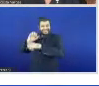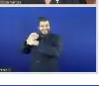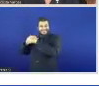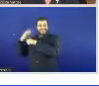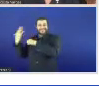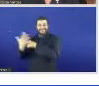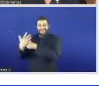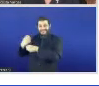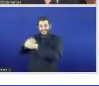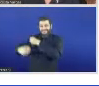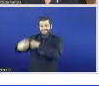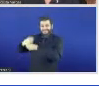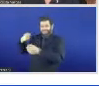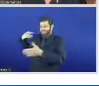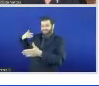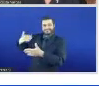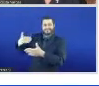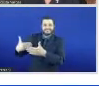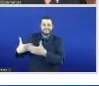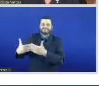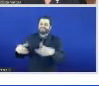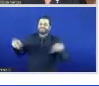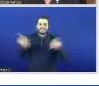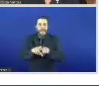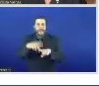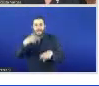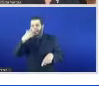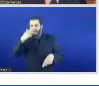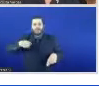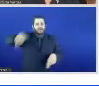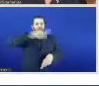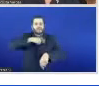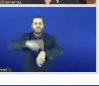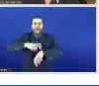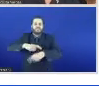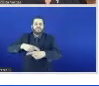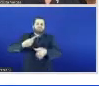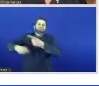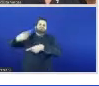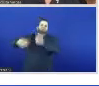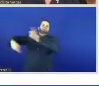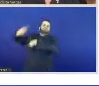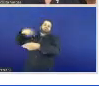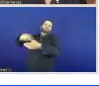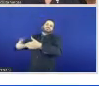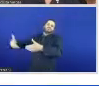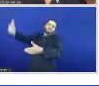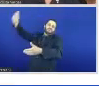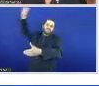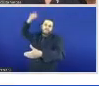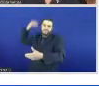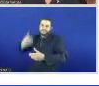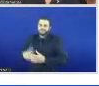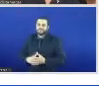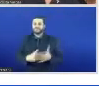down, now increasing the predicted amount of child brides by 10 million, just by girls